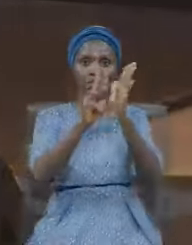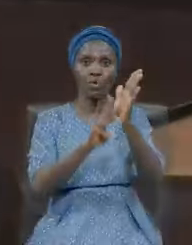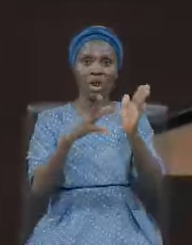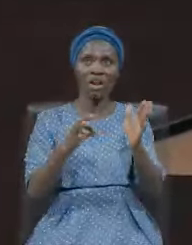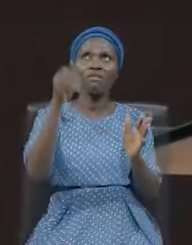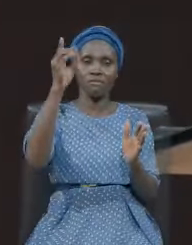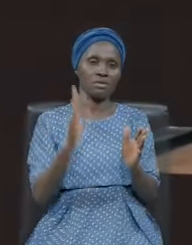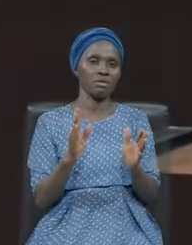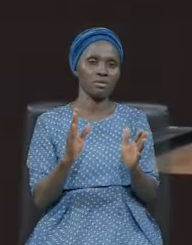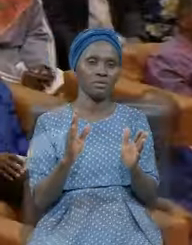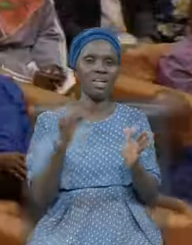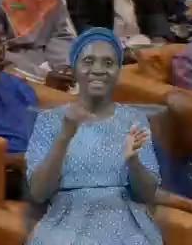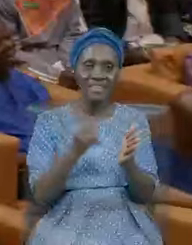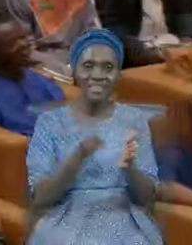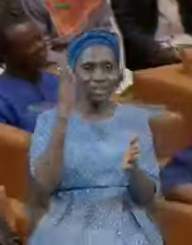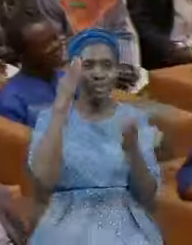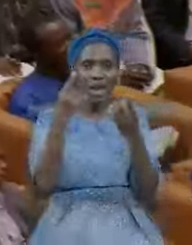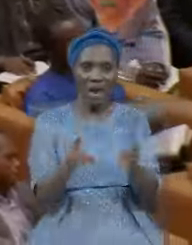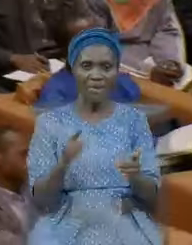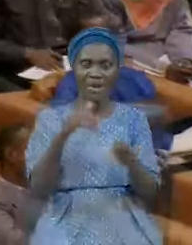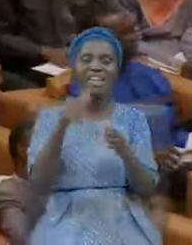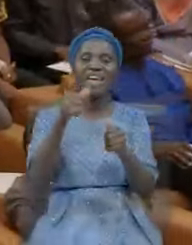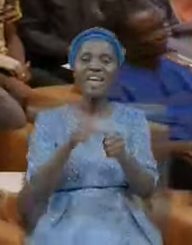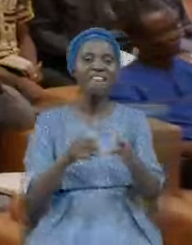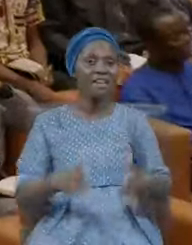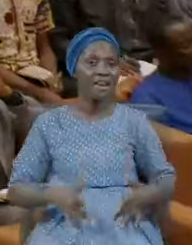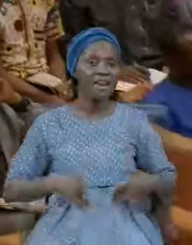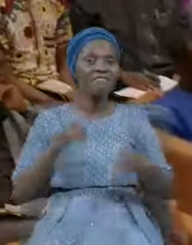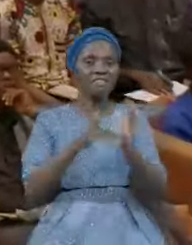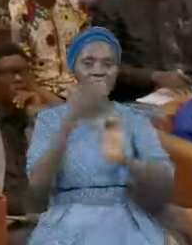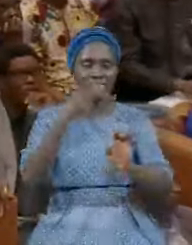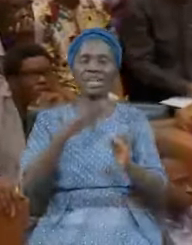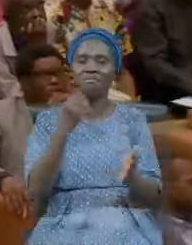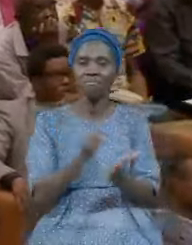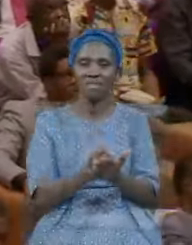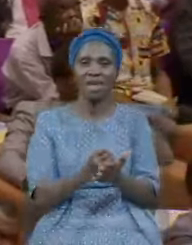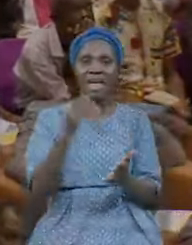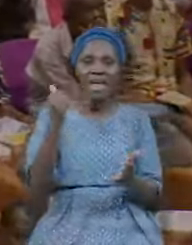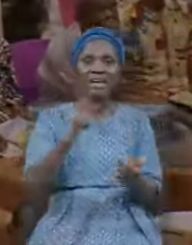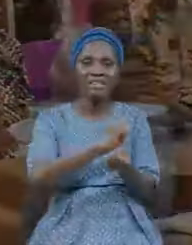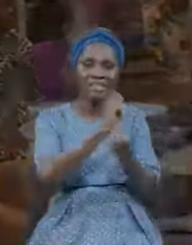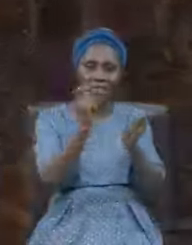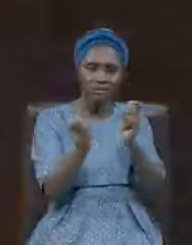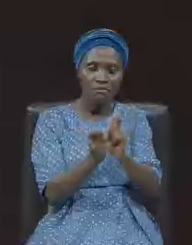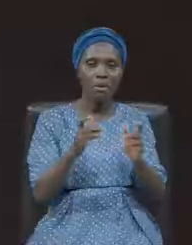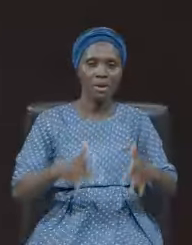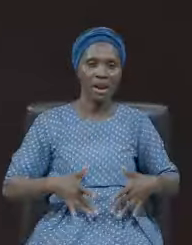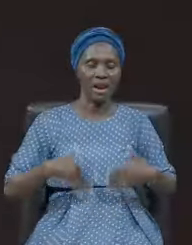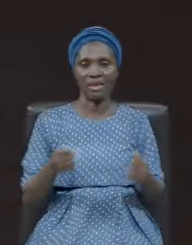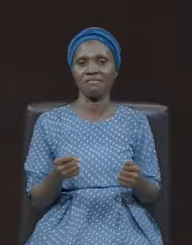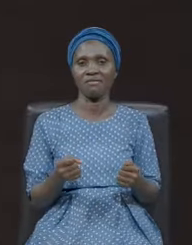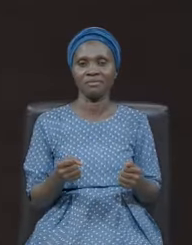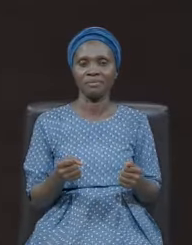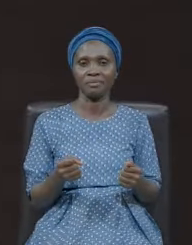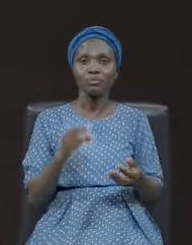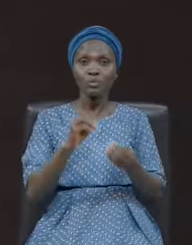will happen in every life. A transformed life, a transparent life. Come to number two now. Number